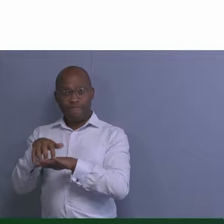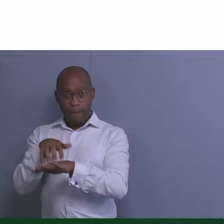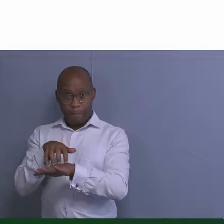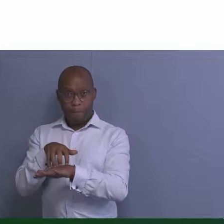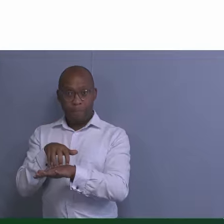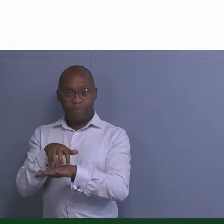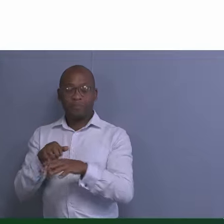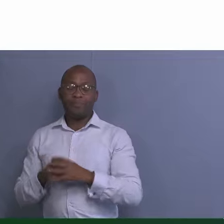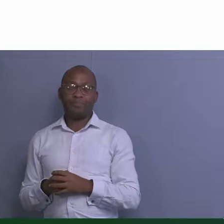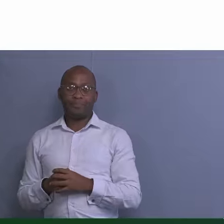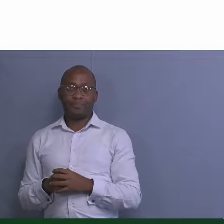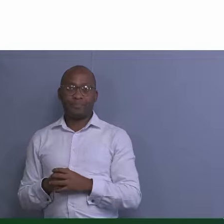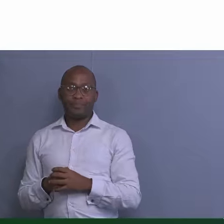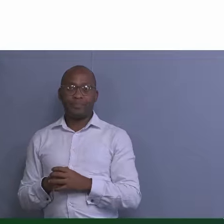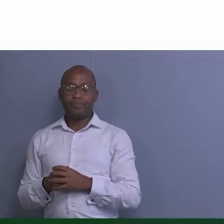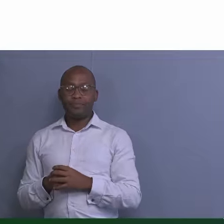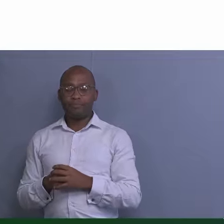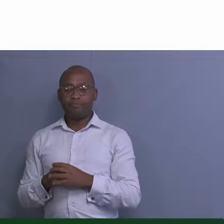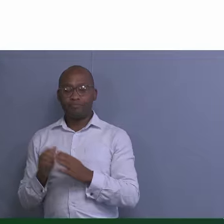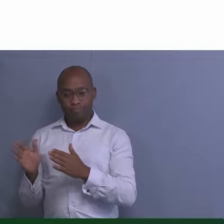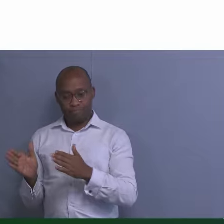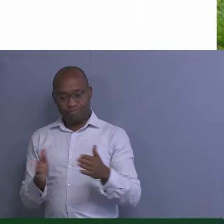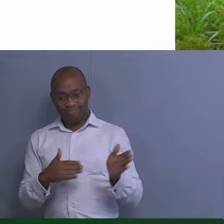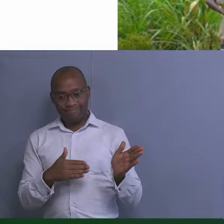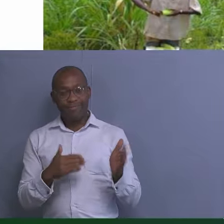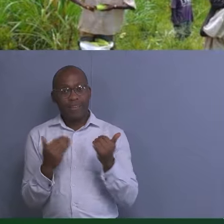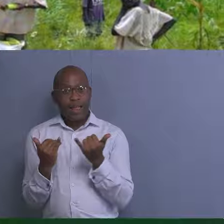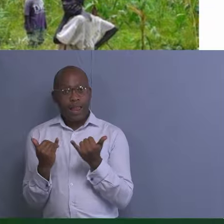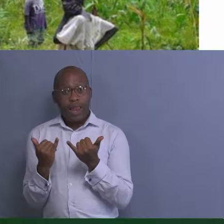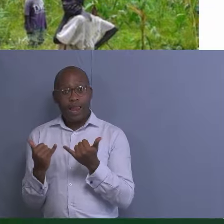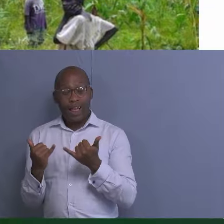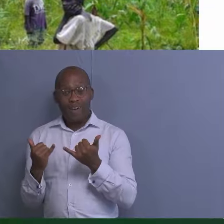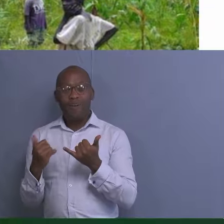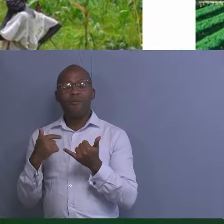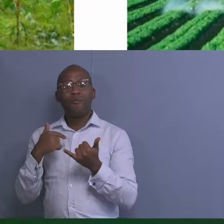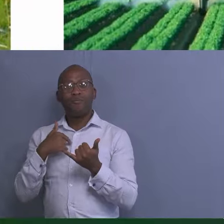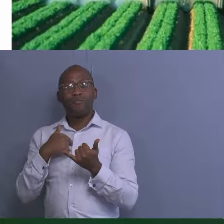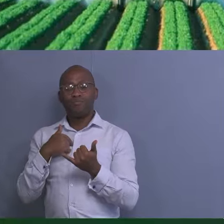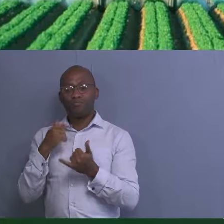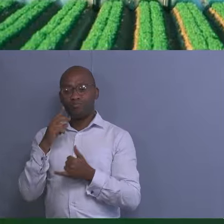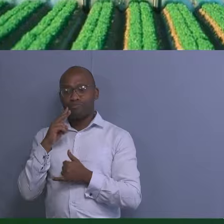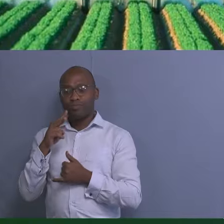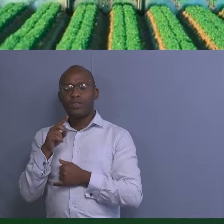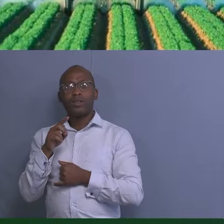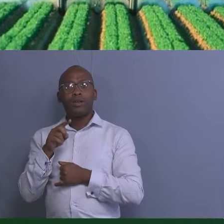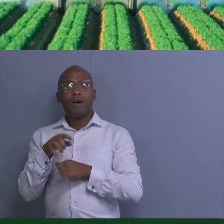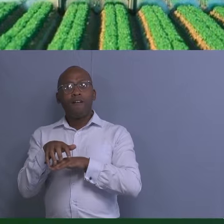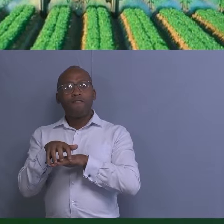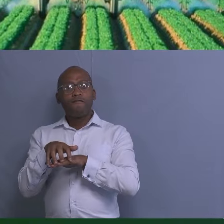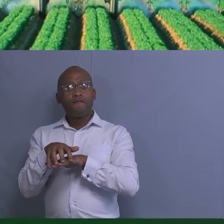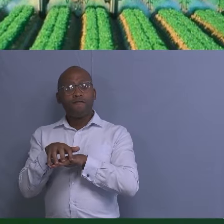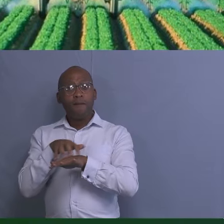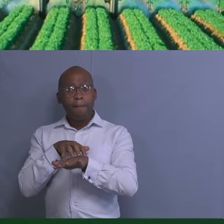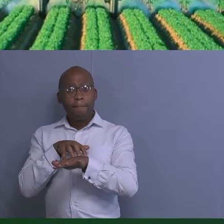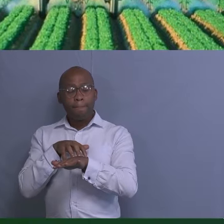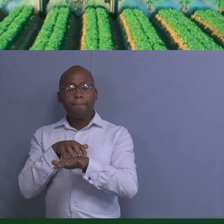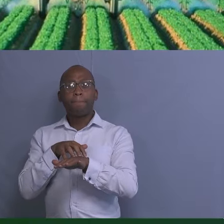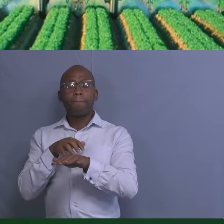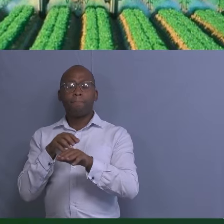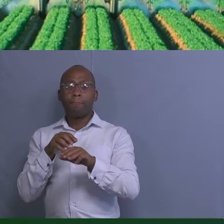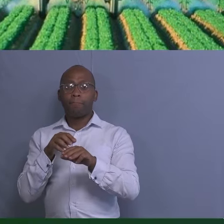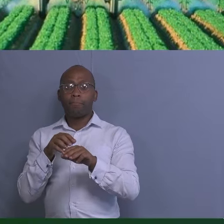me get into the details on the farming methods. So on